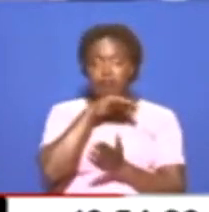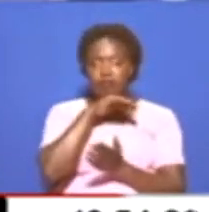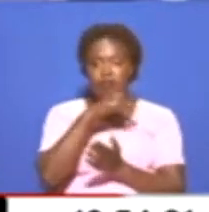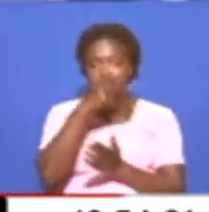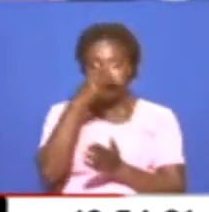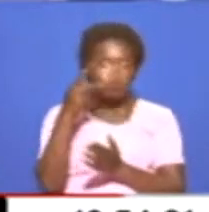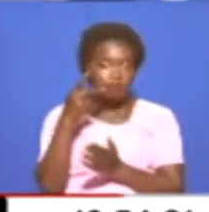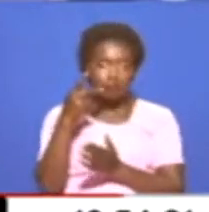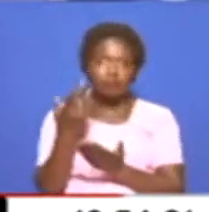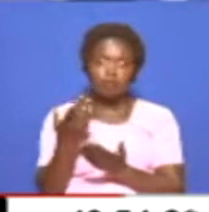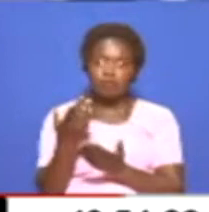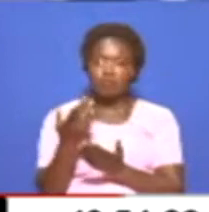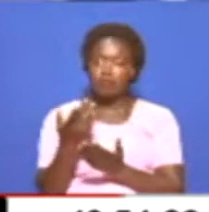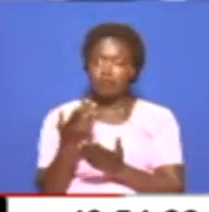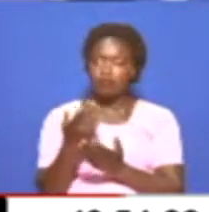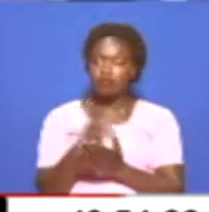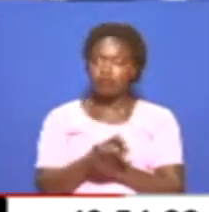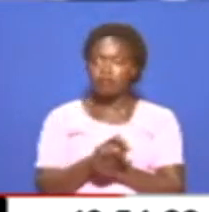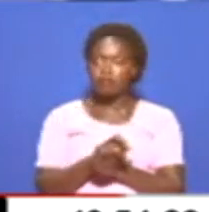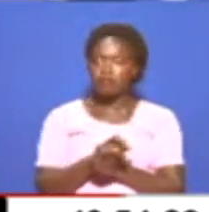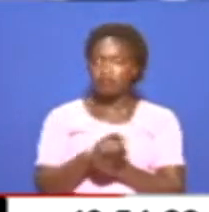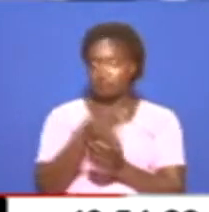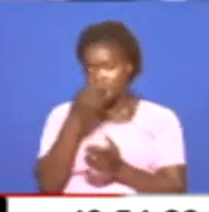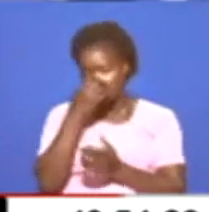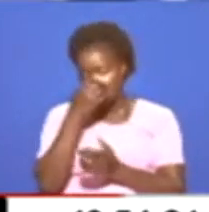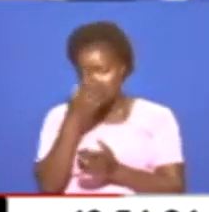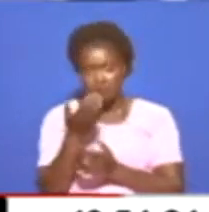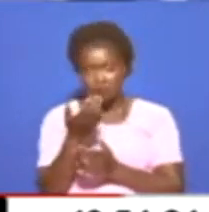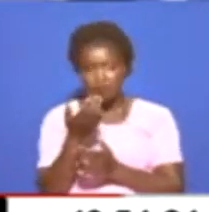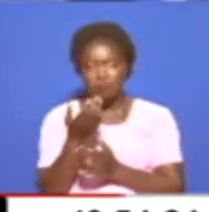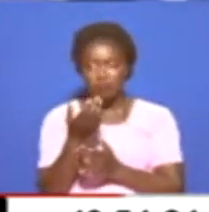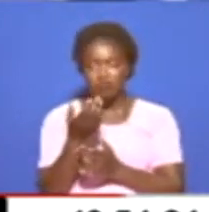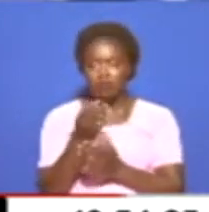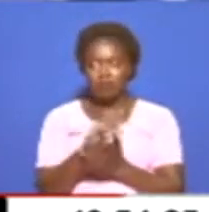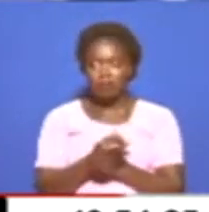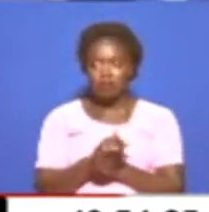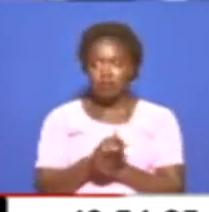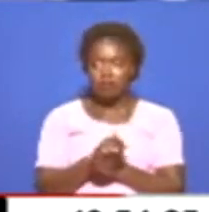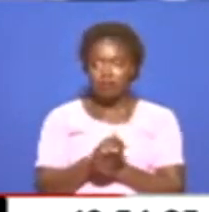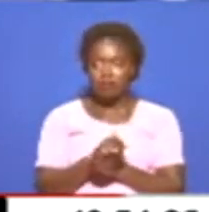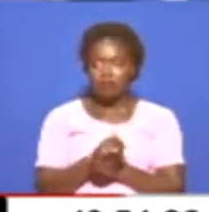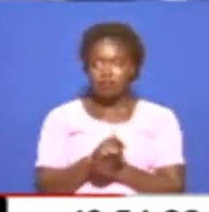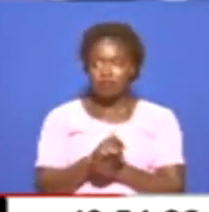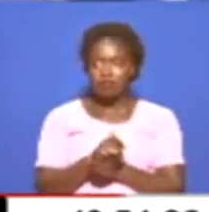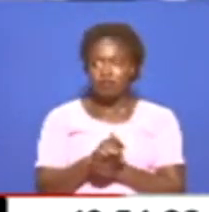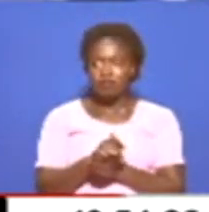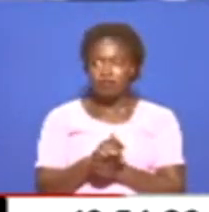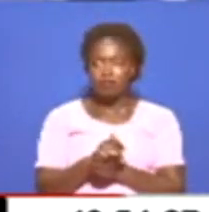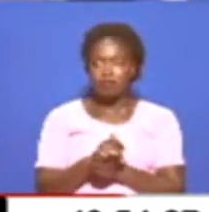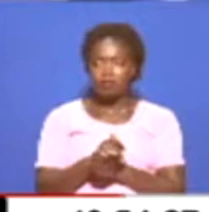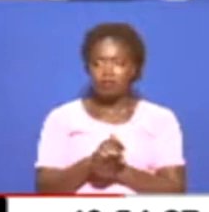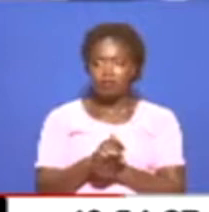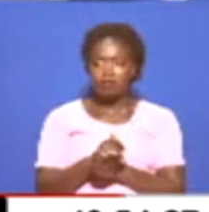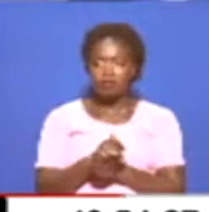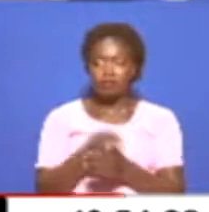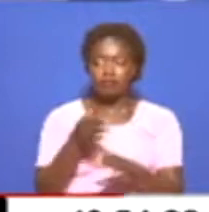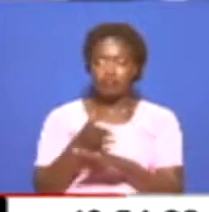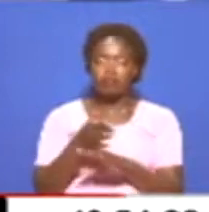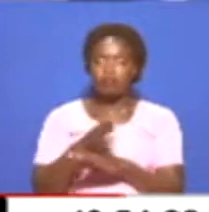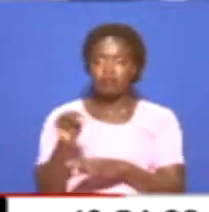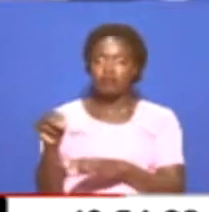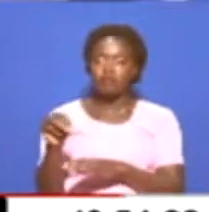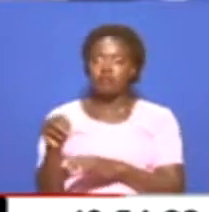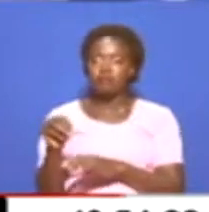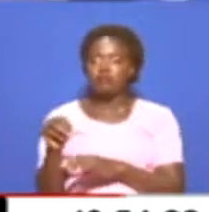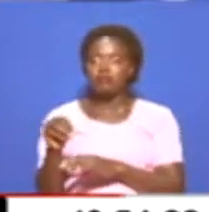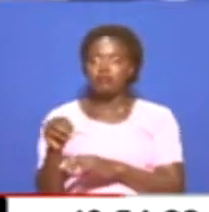worked with the Raila. The DP, His Excellency, the Deputy President Ruto, has worked with the Raila. He has cheated them. Mm-hmm. If